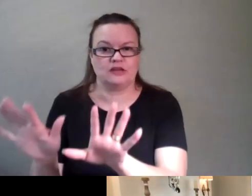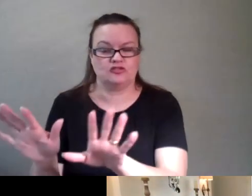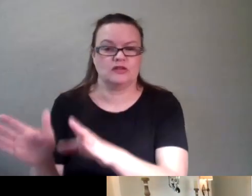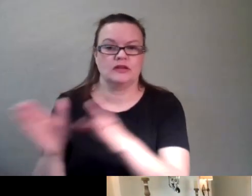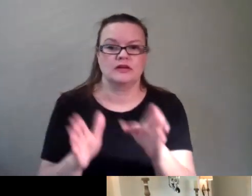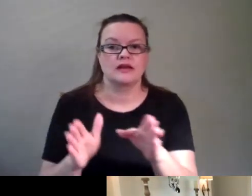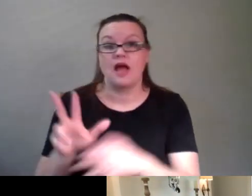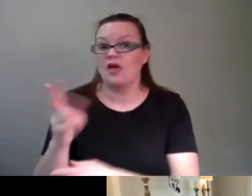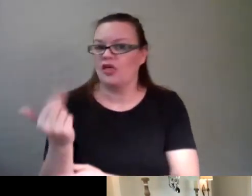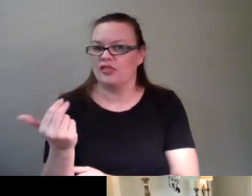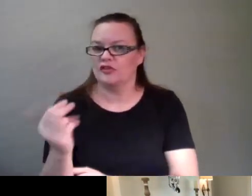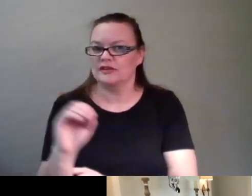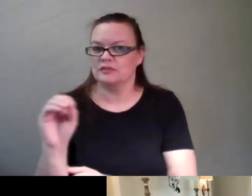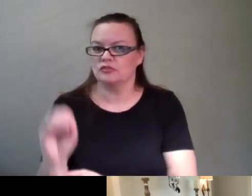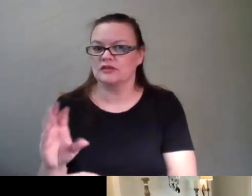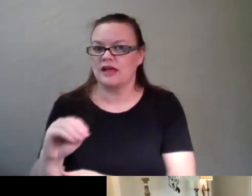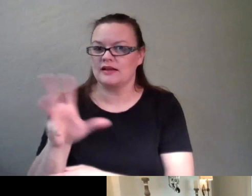almost 13%